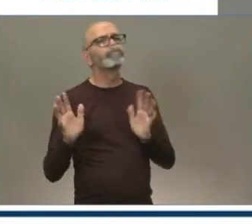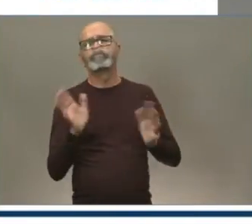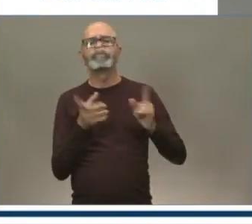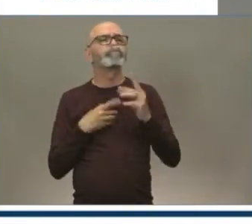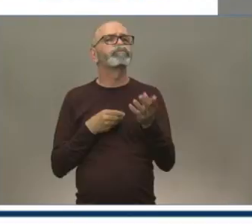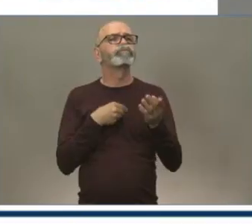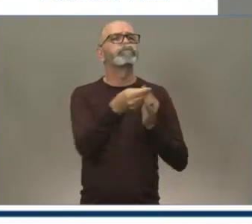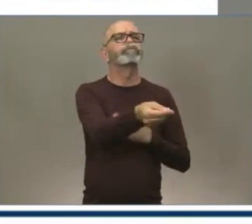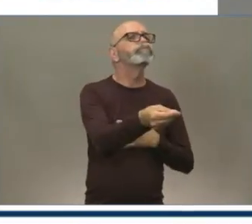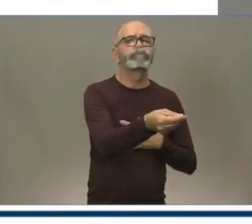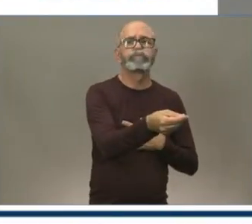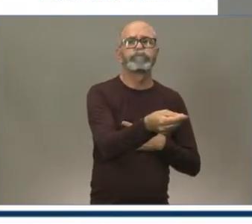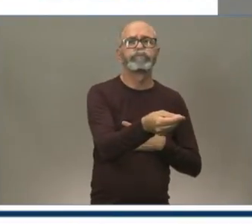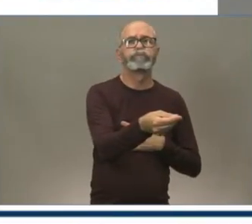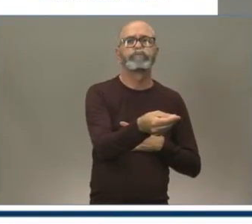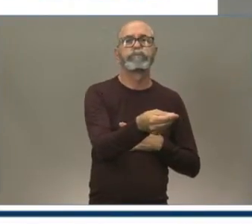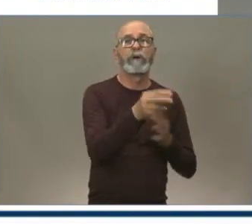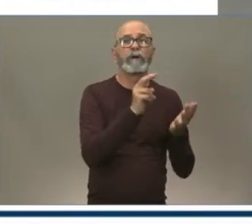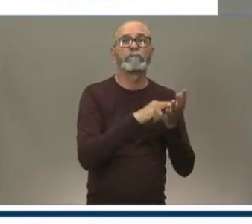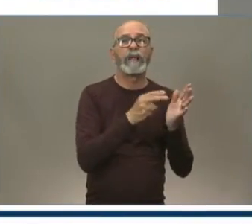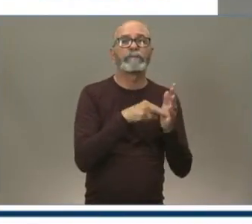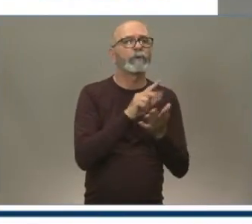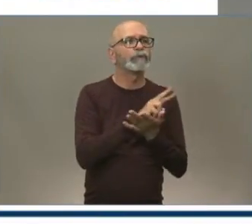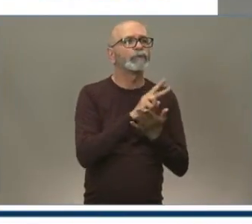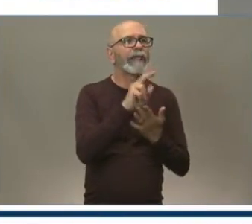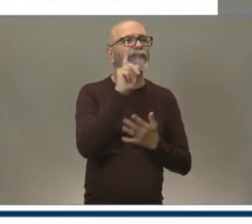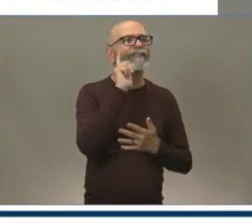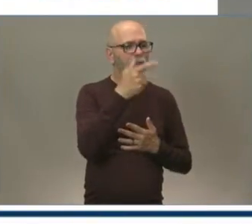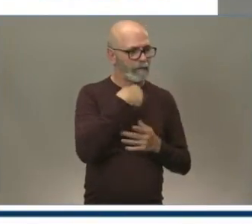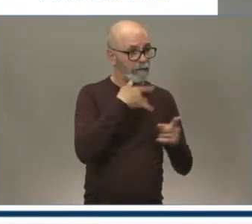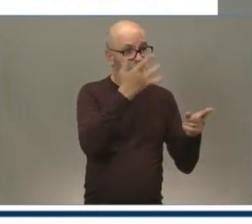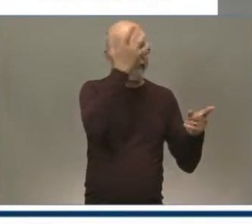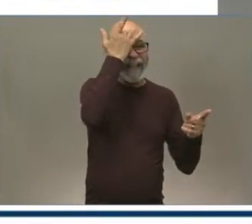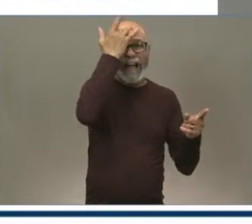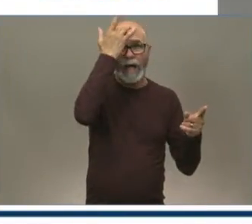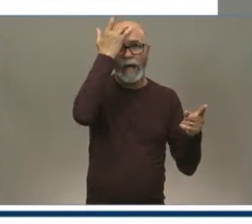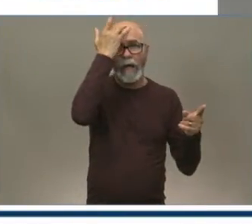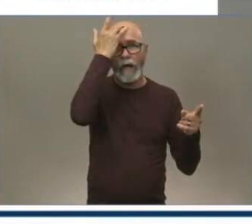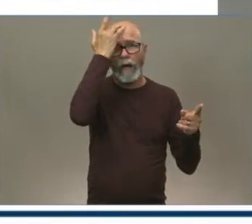what that means is that one person may infect another person, and